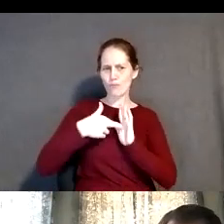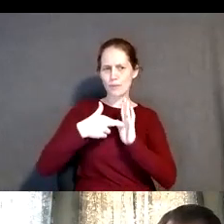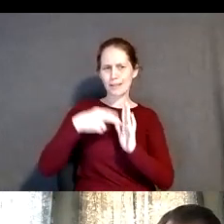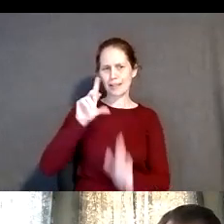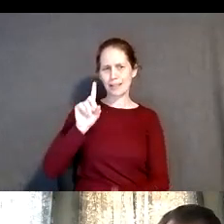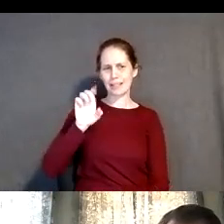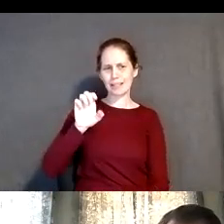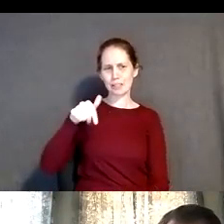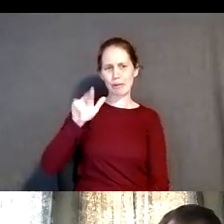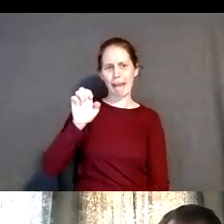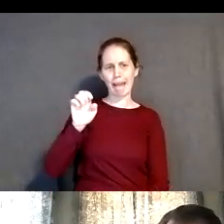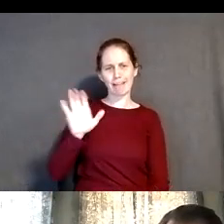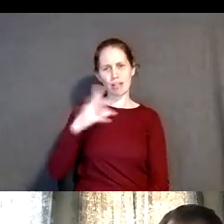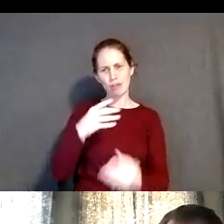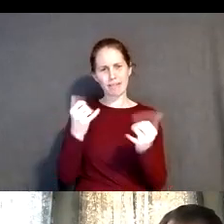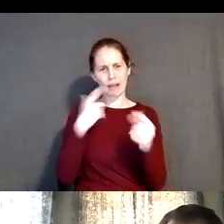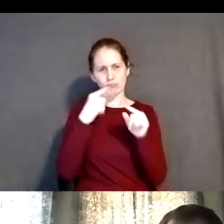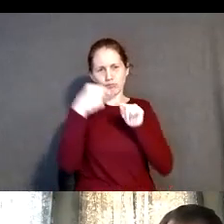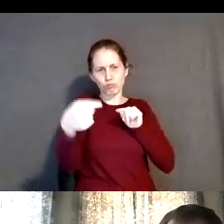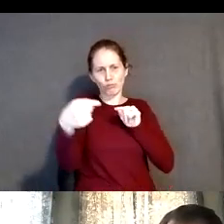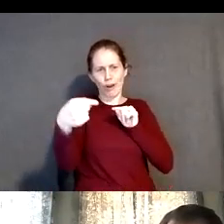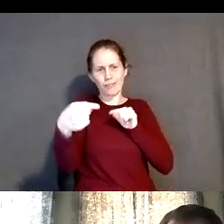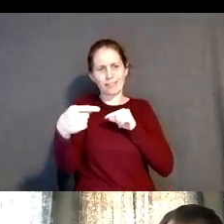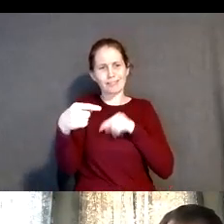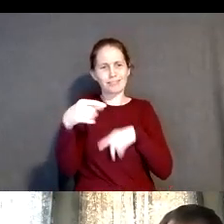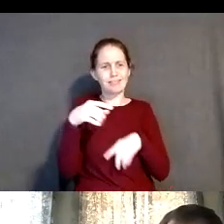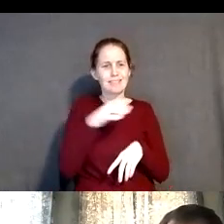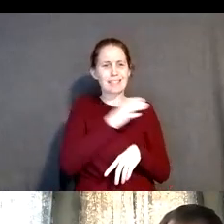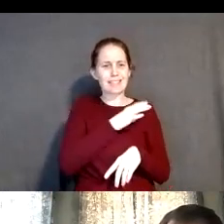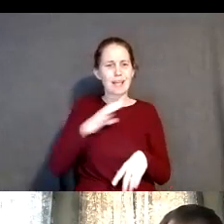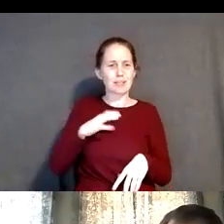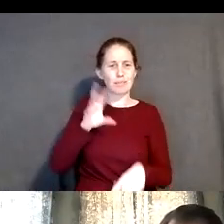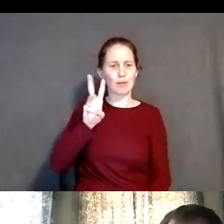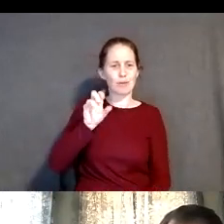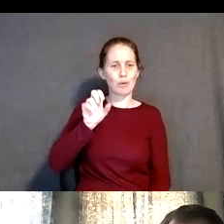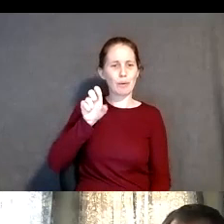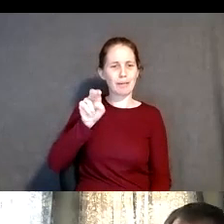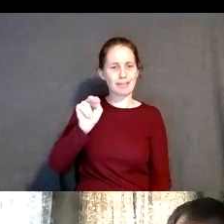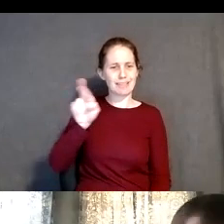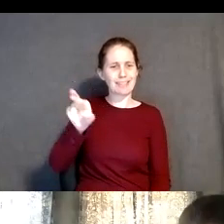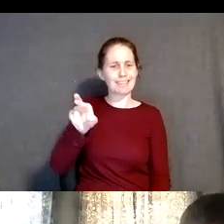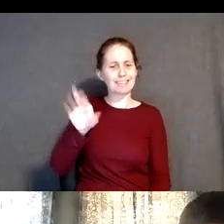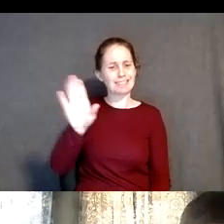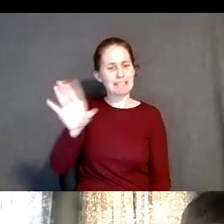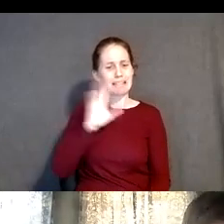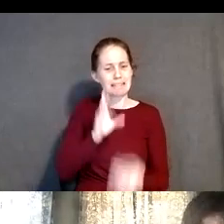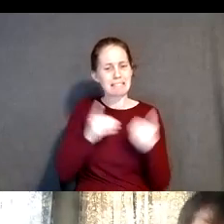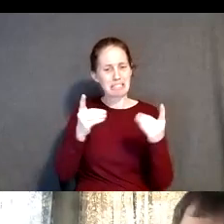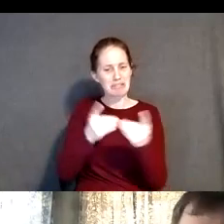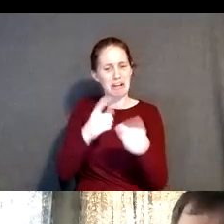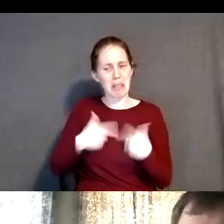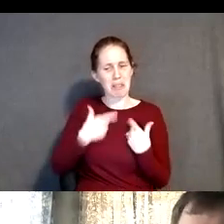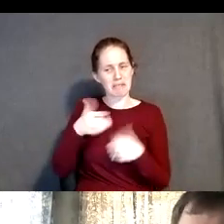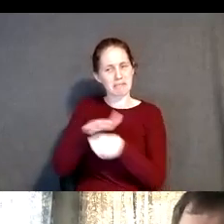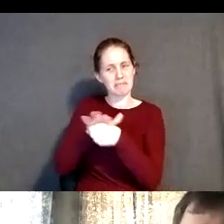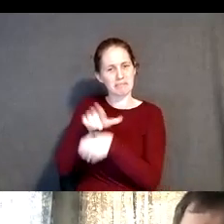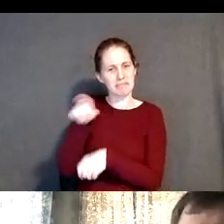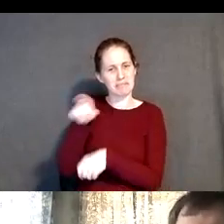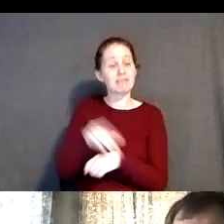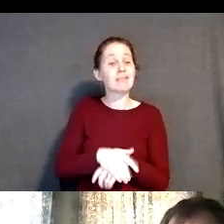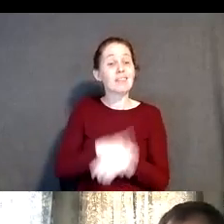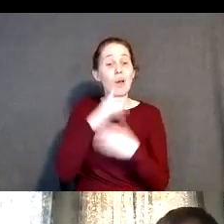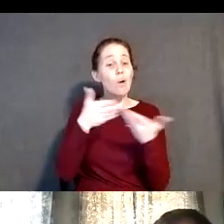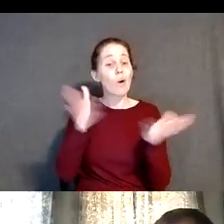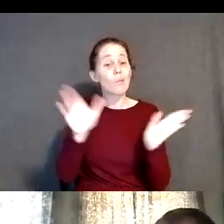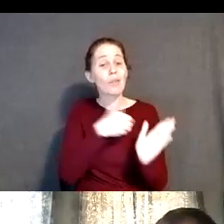So I'm just across the river right there in Councilman Wilson's district where I reside. So I'll open it to other members if they